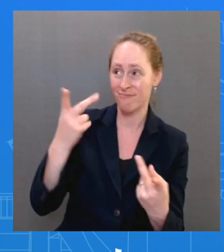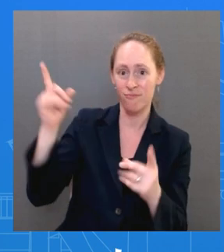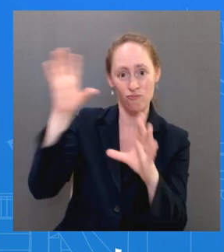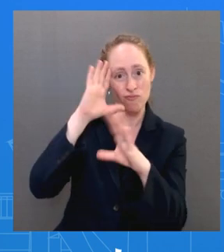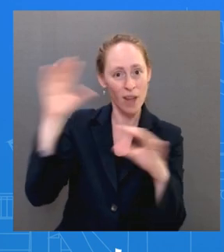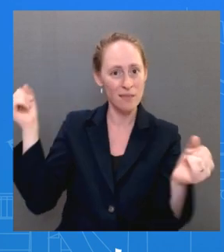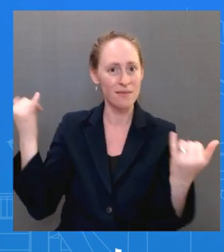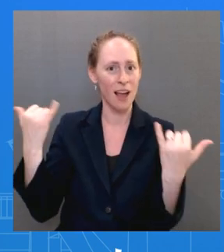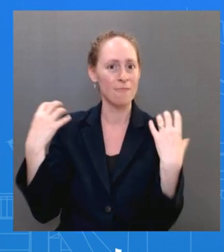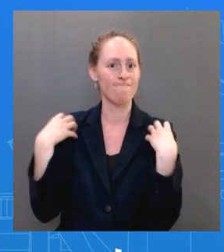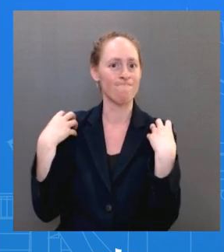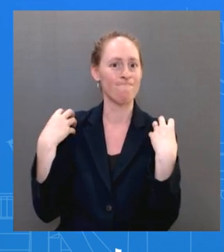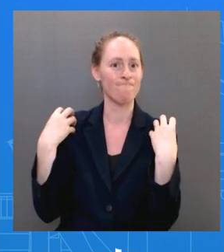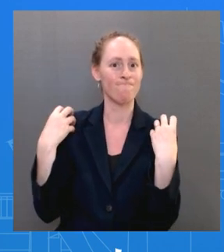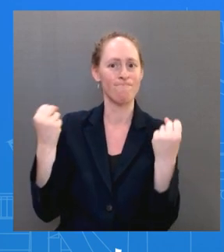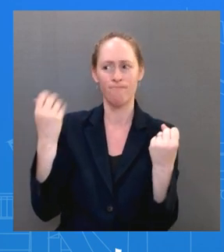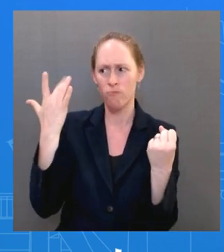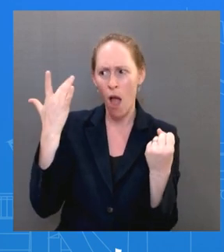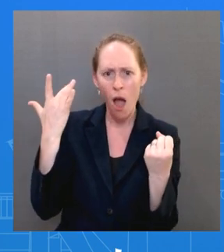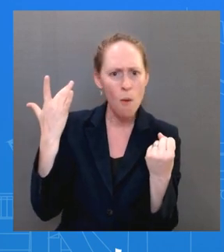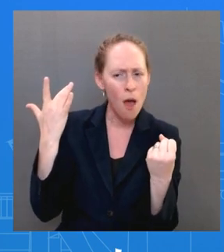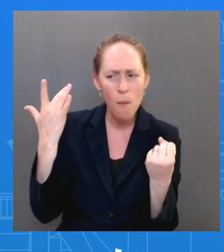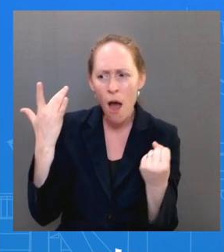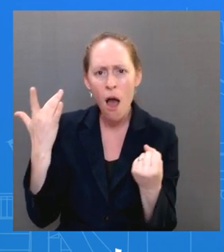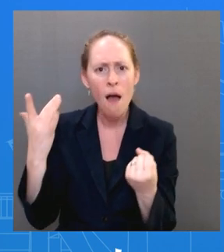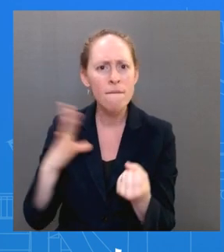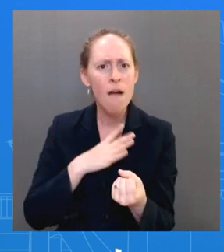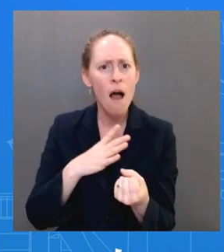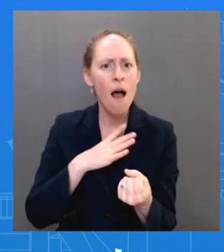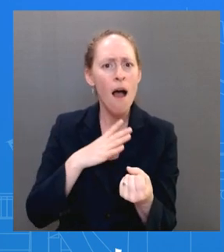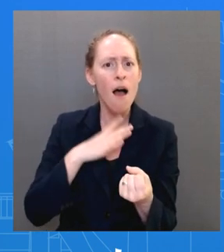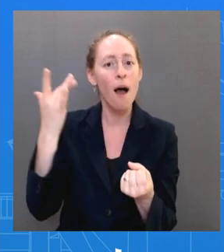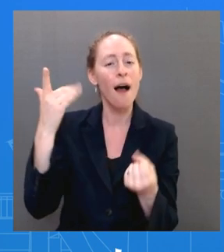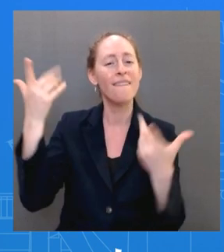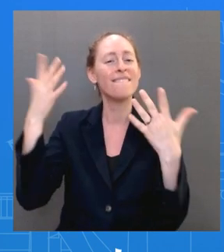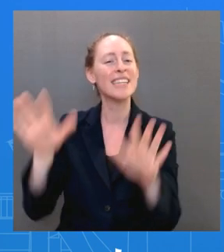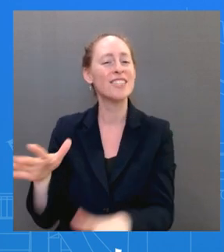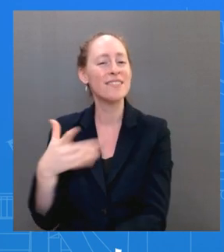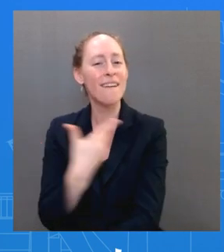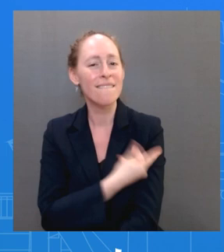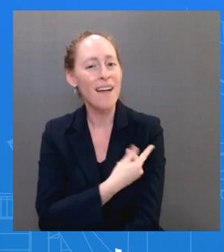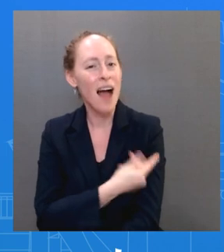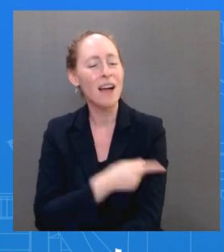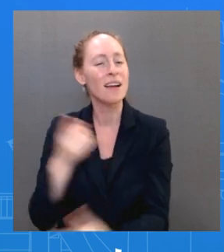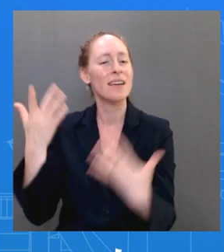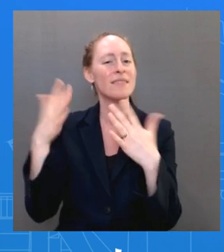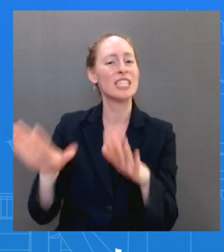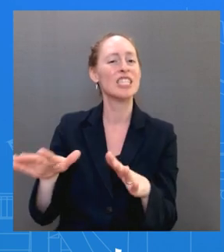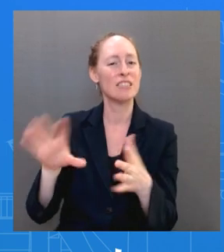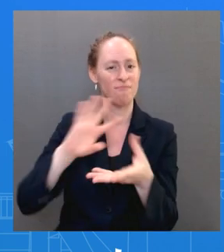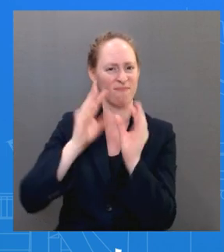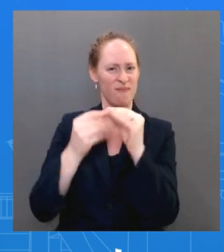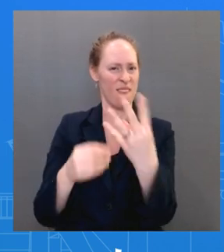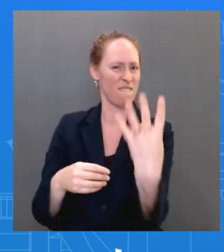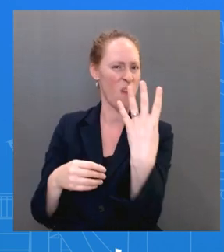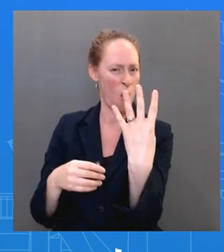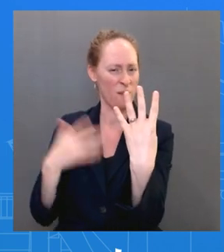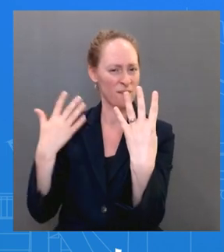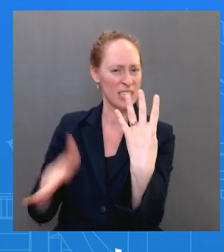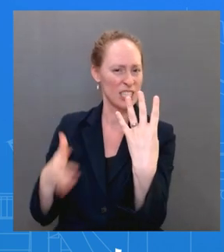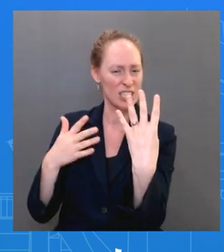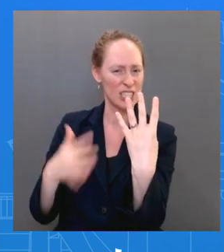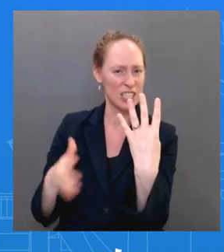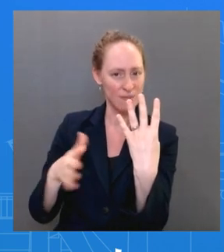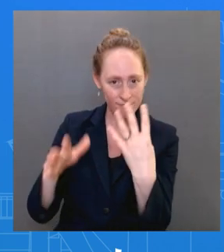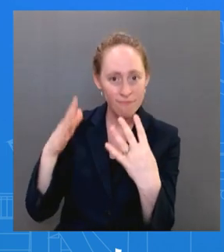because he is vaccinated, he is boosted, he's getting treatments. He is getting world-class treatment, exactly what you would expect for the